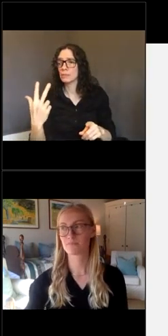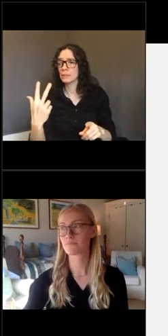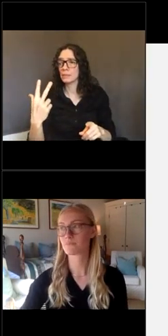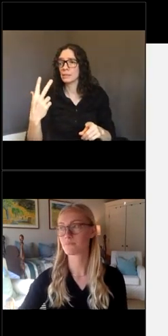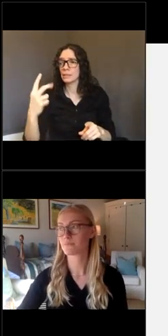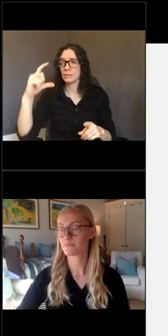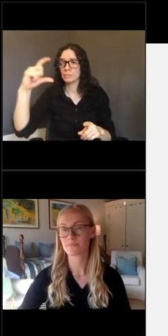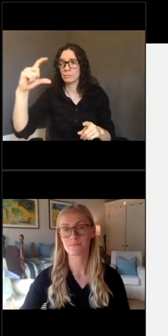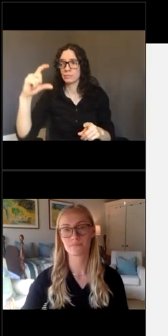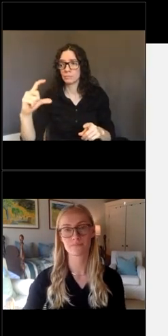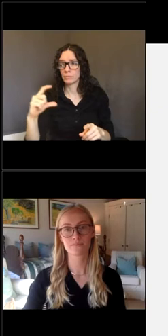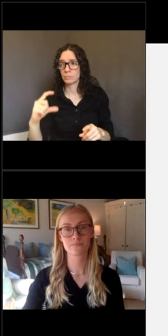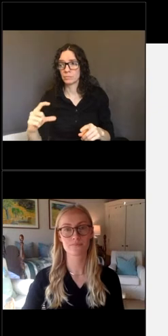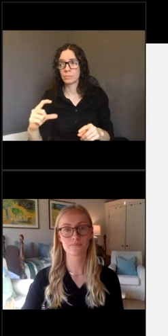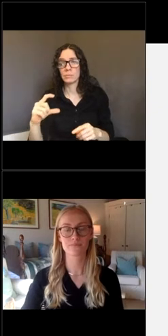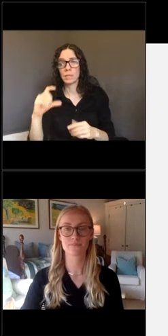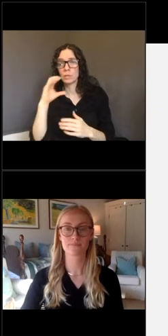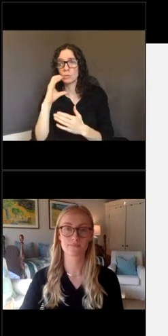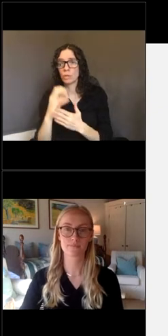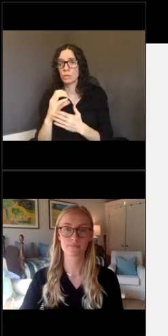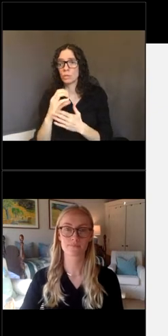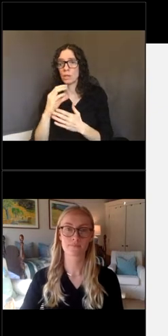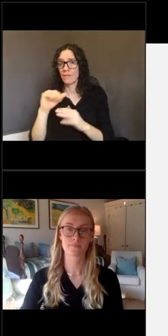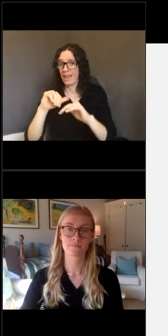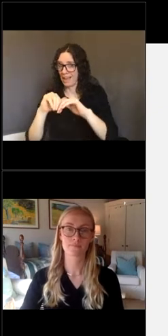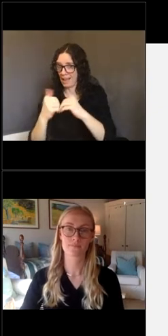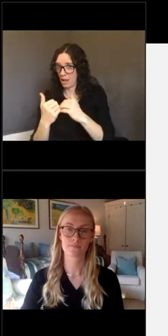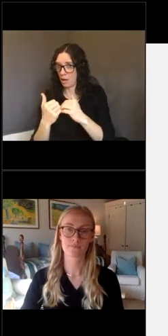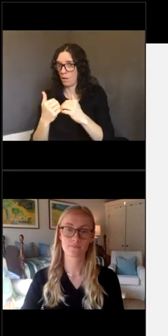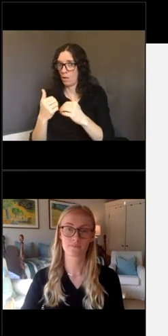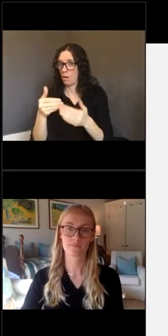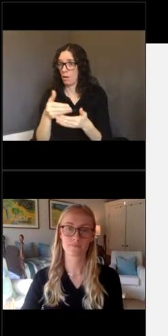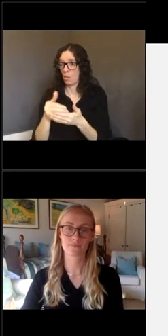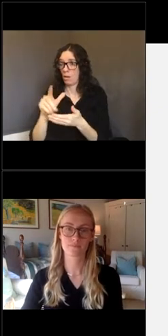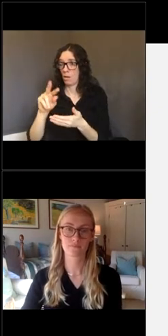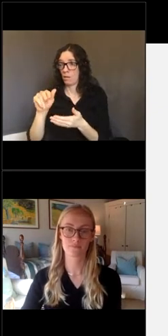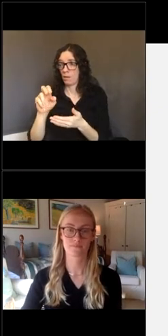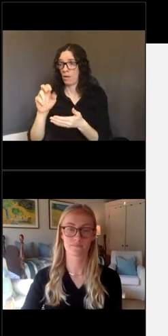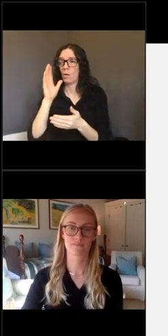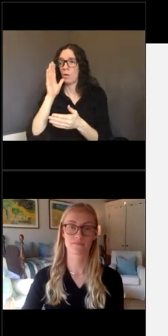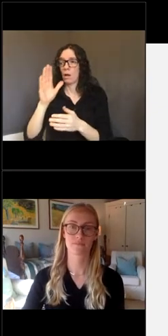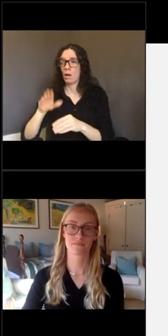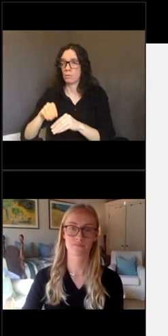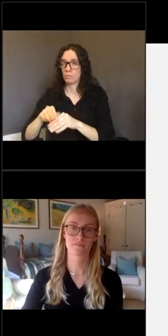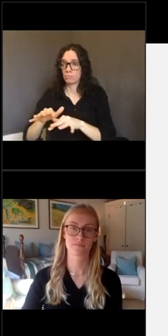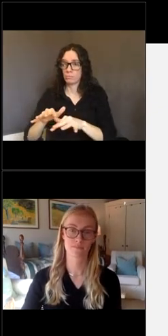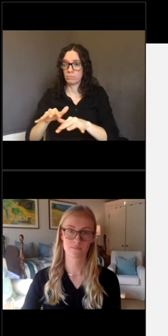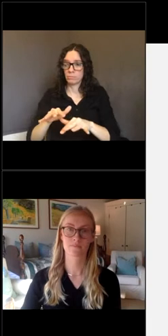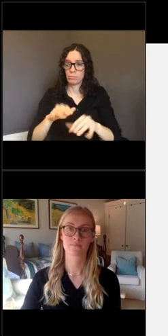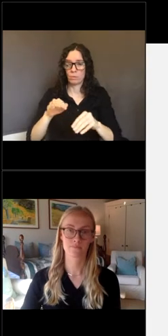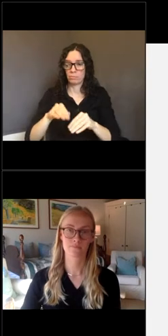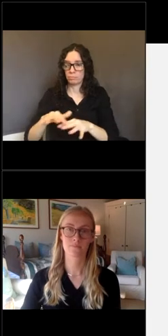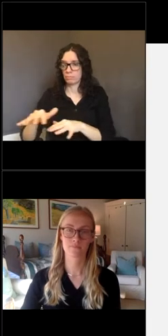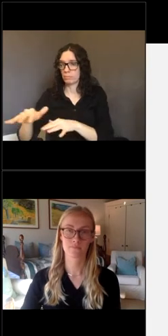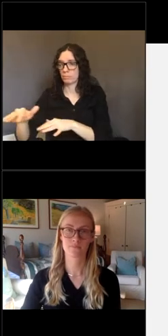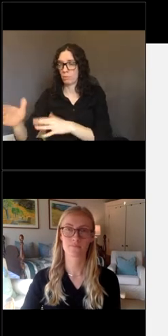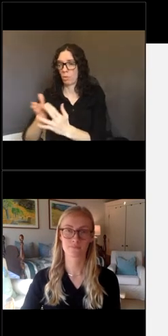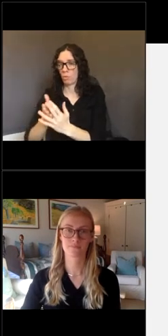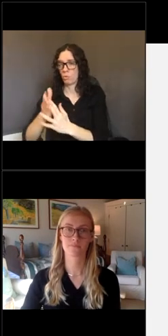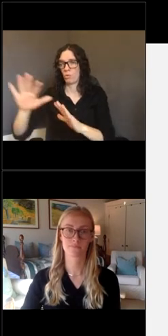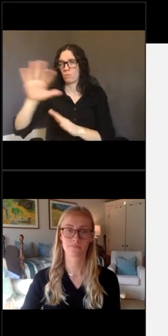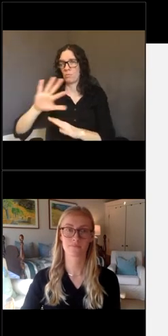how larva is moving in the Gulf, depending on the year. So there's